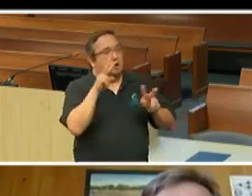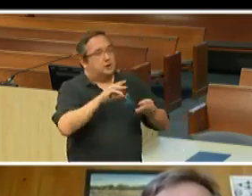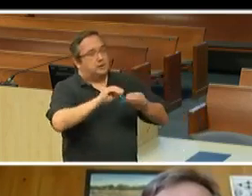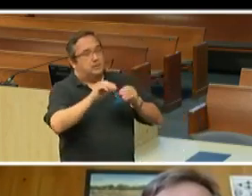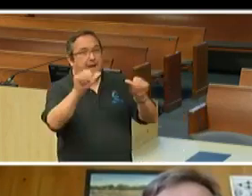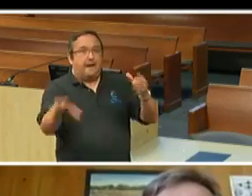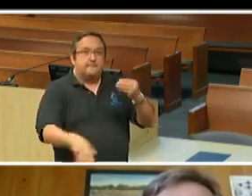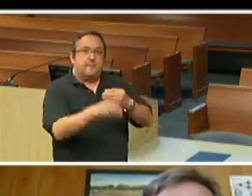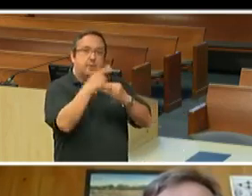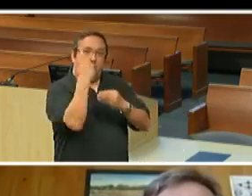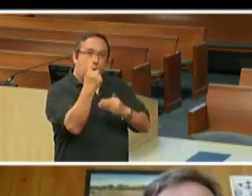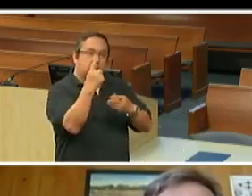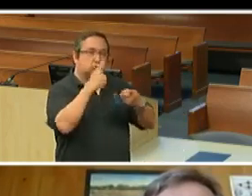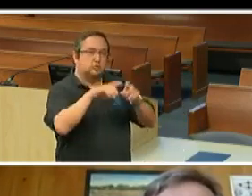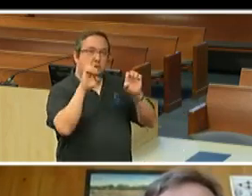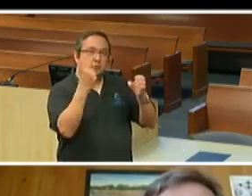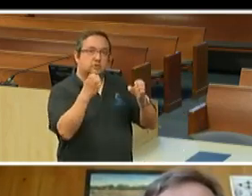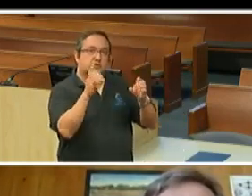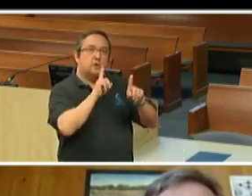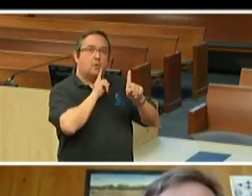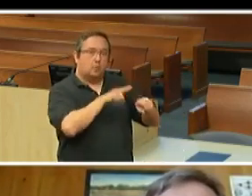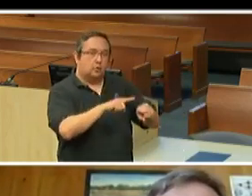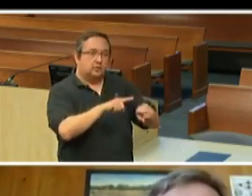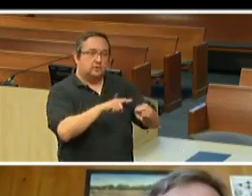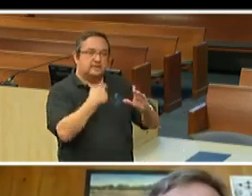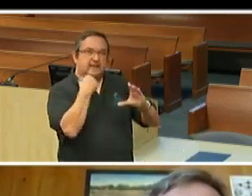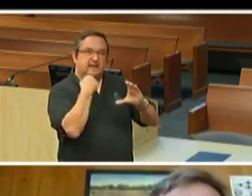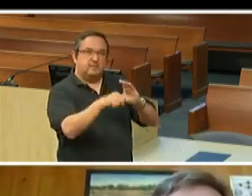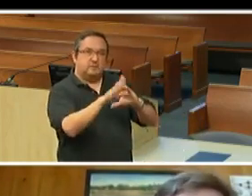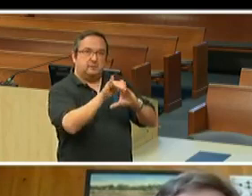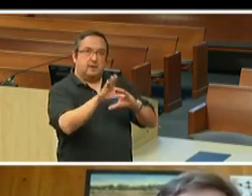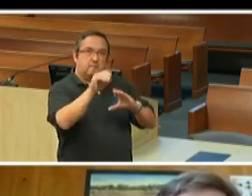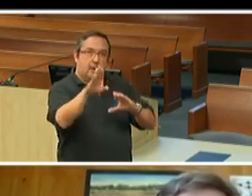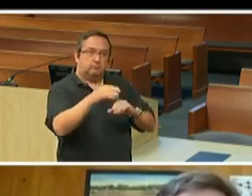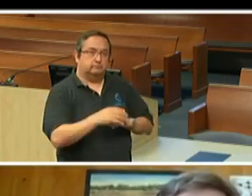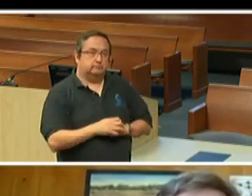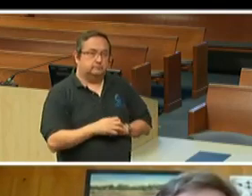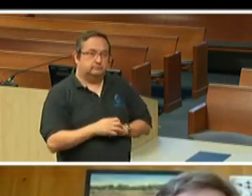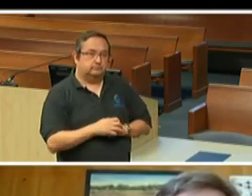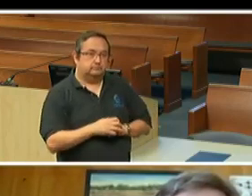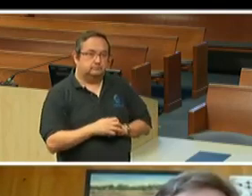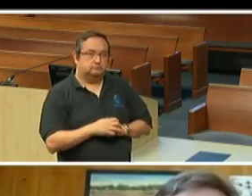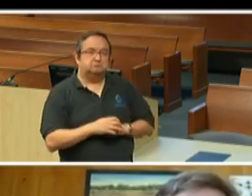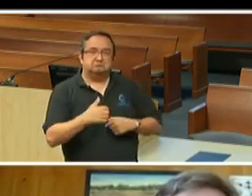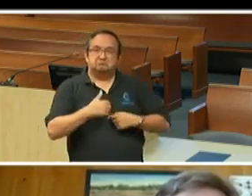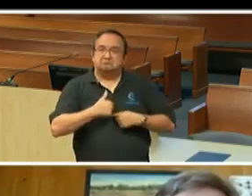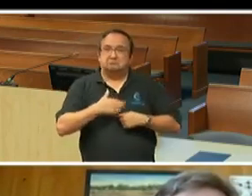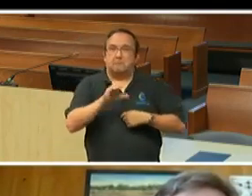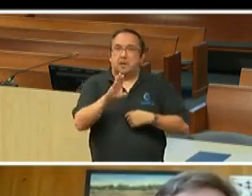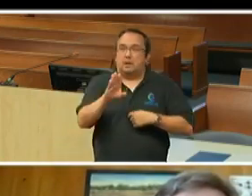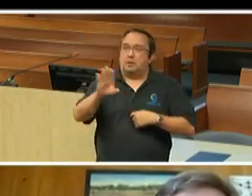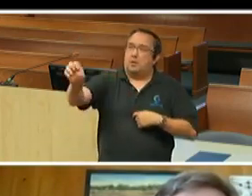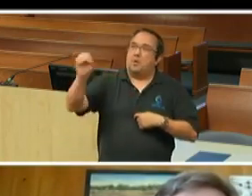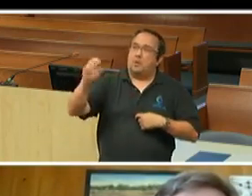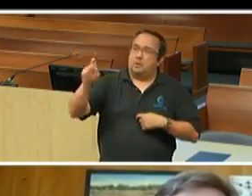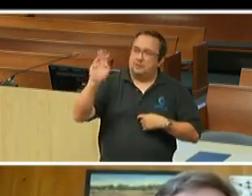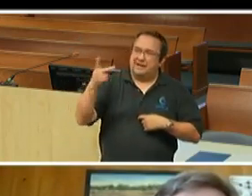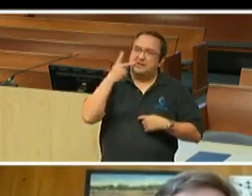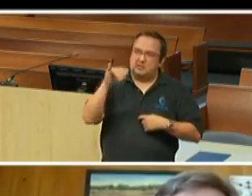1 to the Emergency Stay-at-Home Order that was emailed by Bob Swain. Okay, I got you, Mike. Yes, I've seen that. That's already